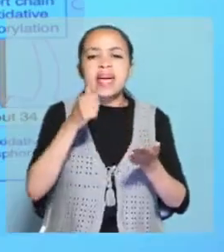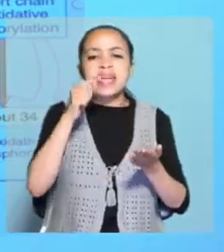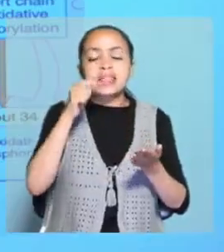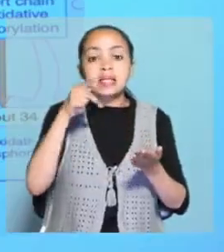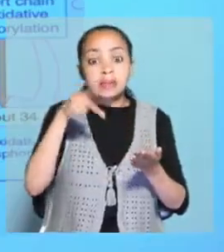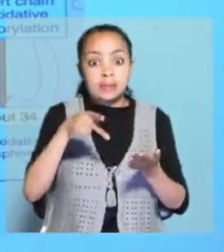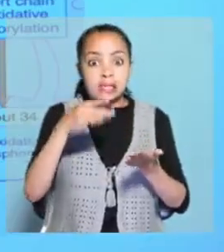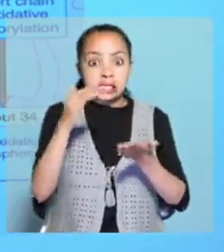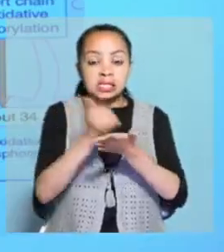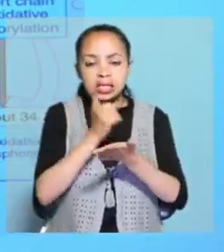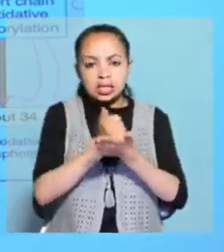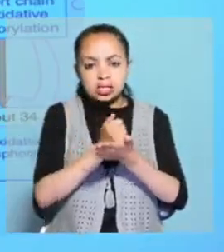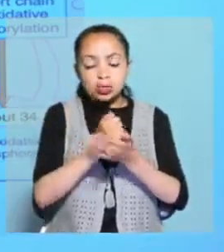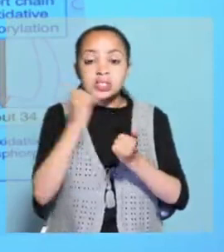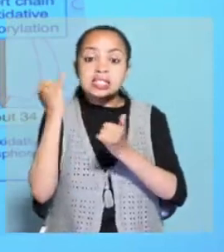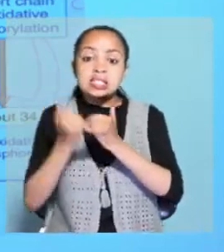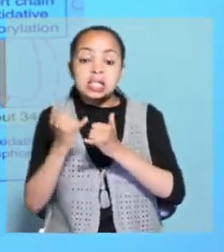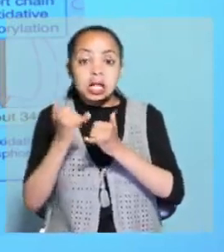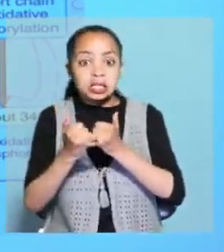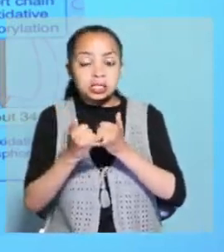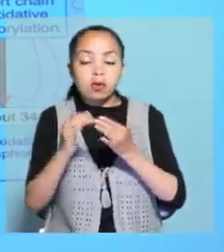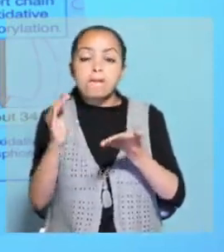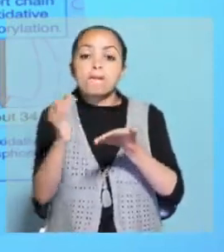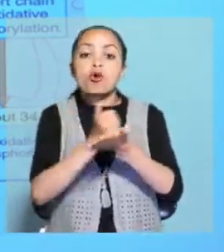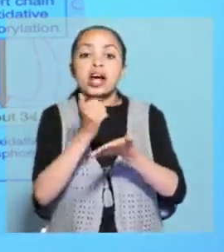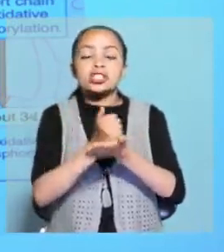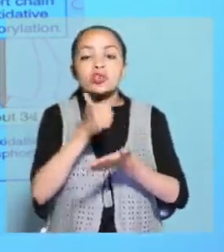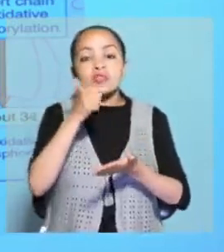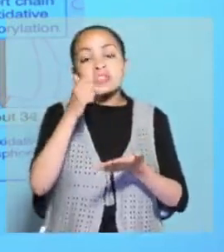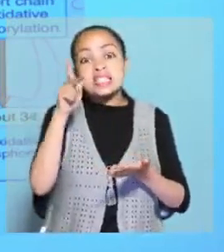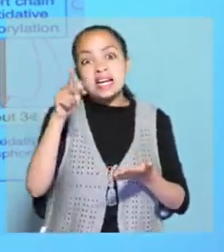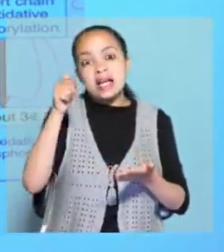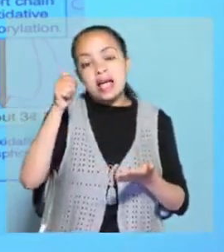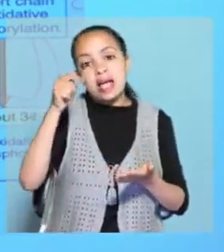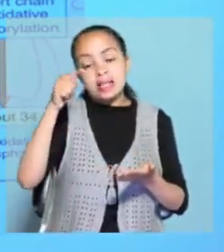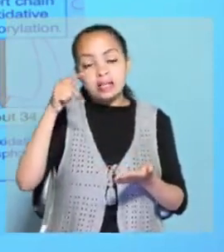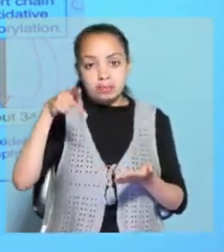synthesis, which results in production of 3 ATP molecule.